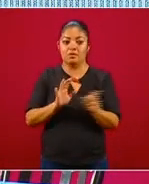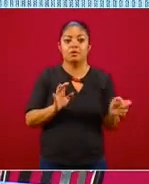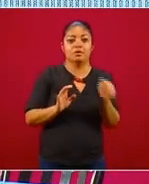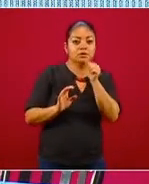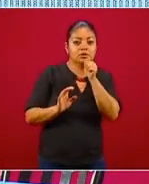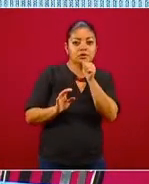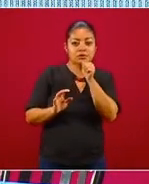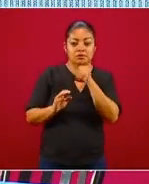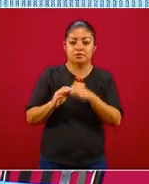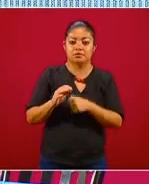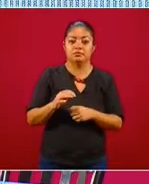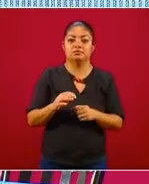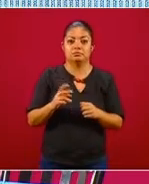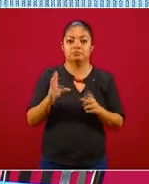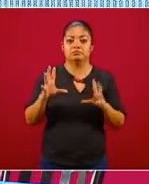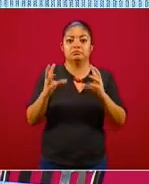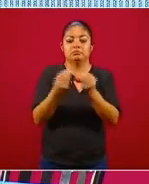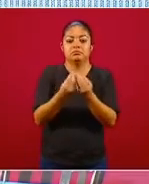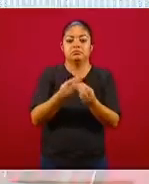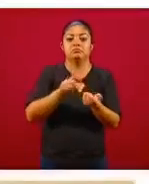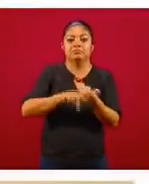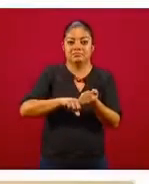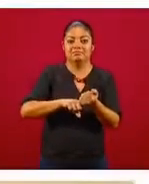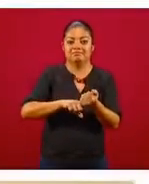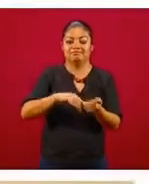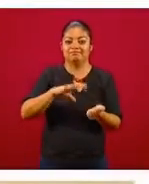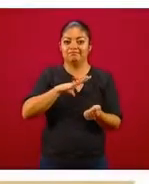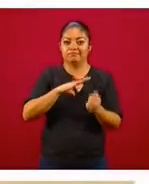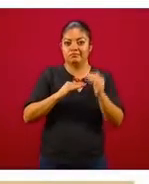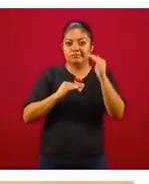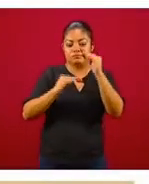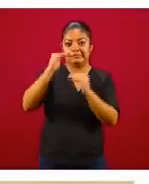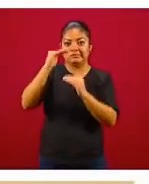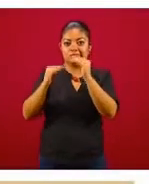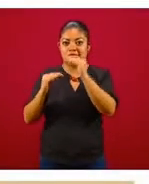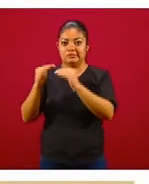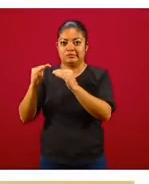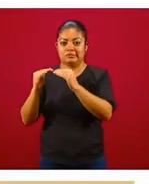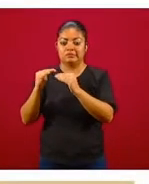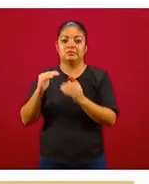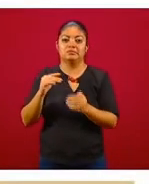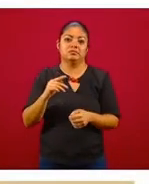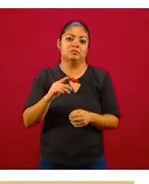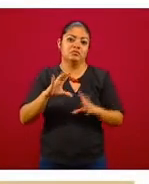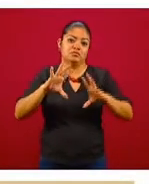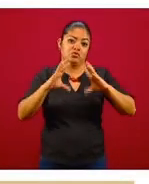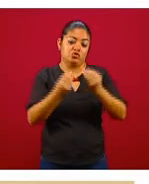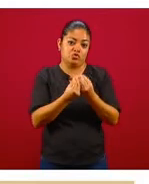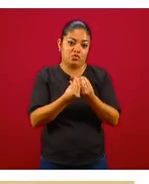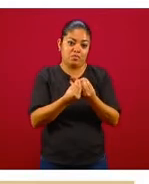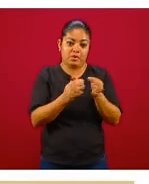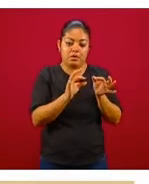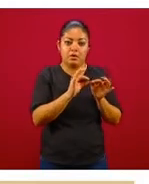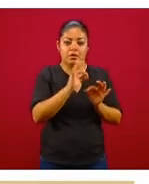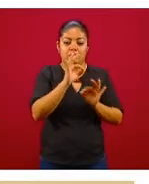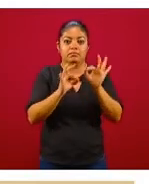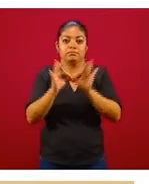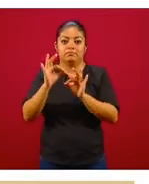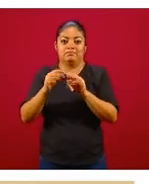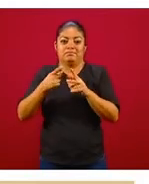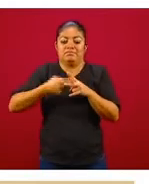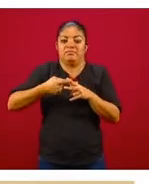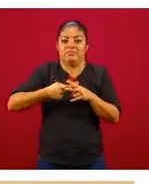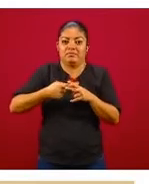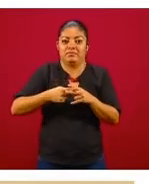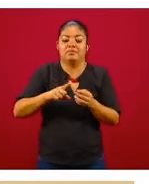here we have the confirmed cases plus the suspect cases, and there's also an important disparity between confirmed cases and